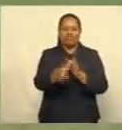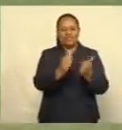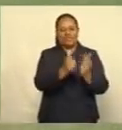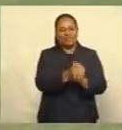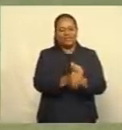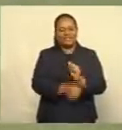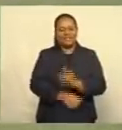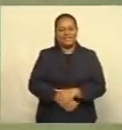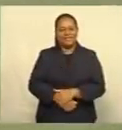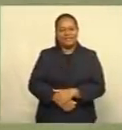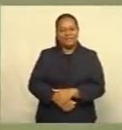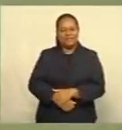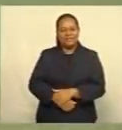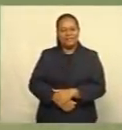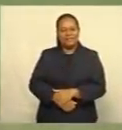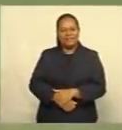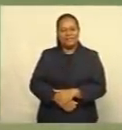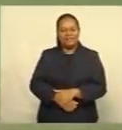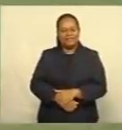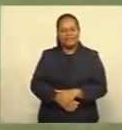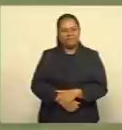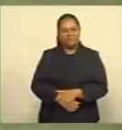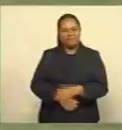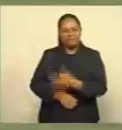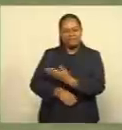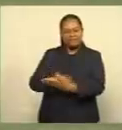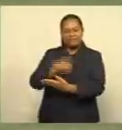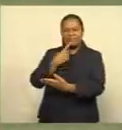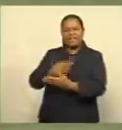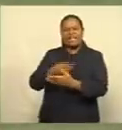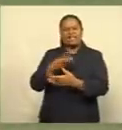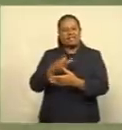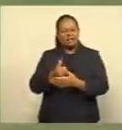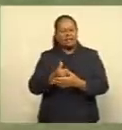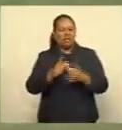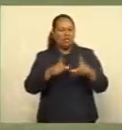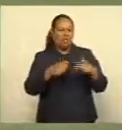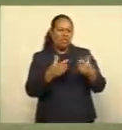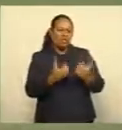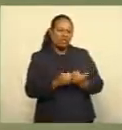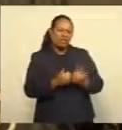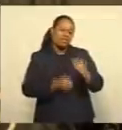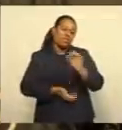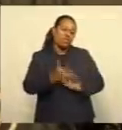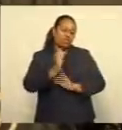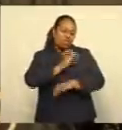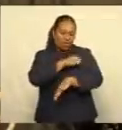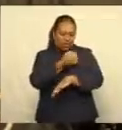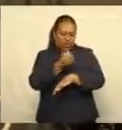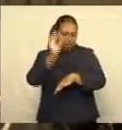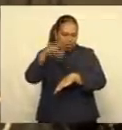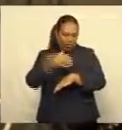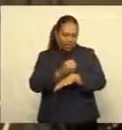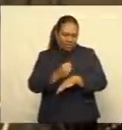because they see contracts and stuff overseas. It's